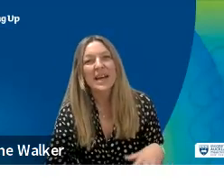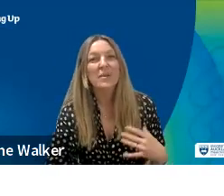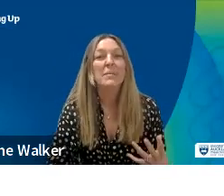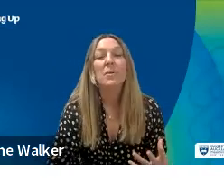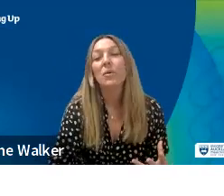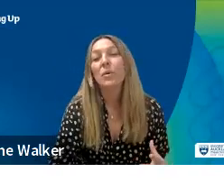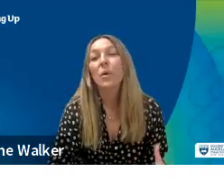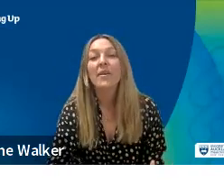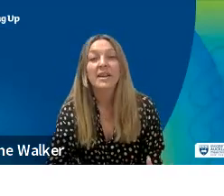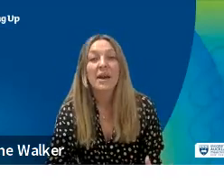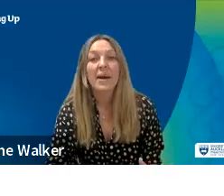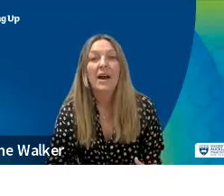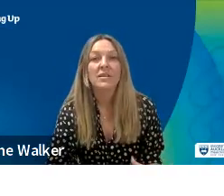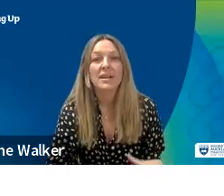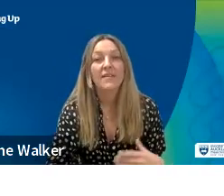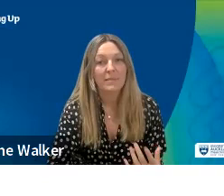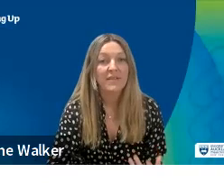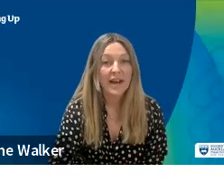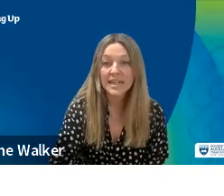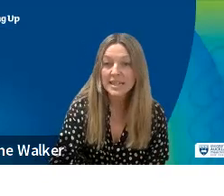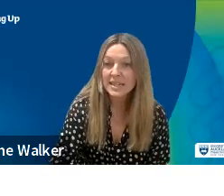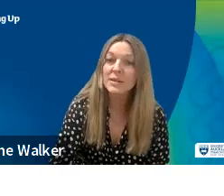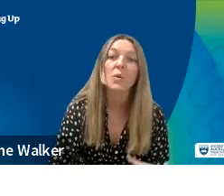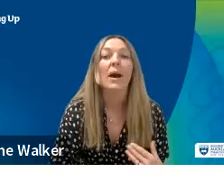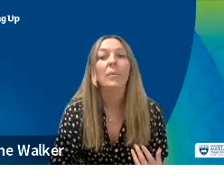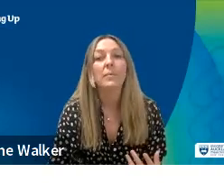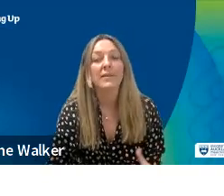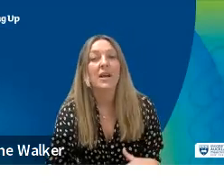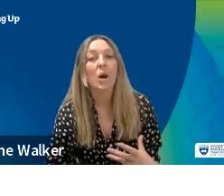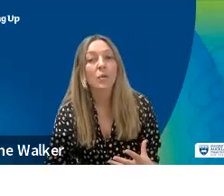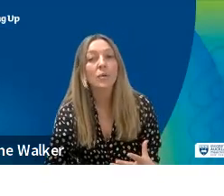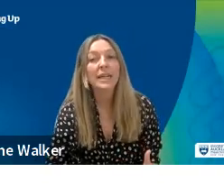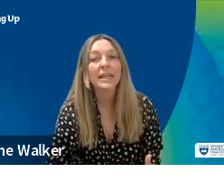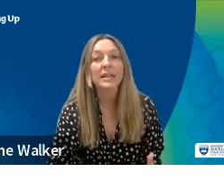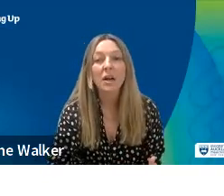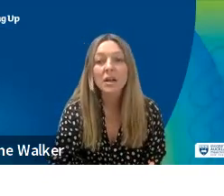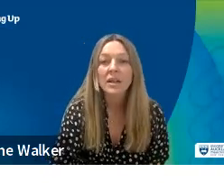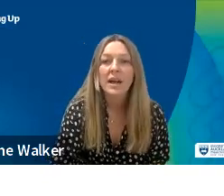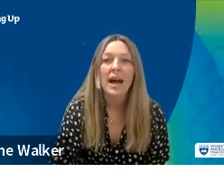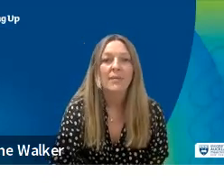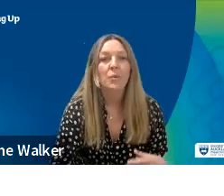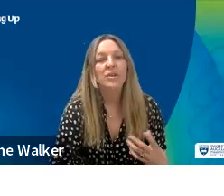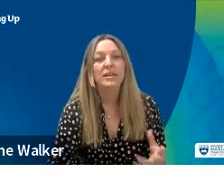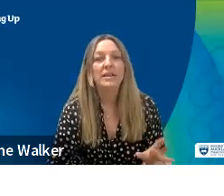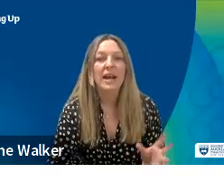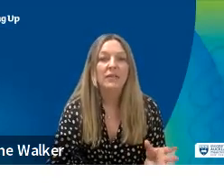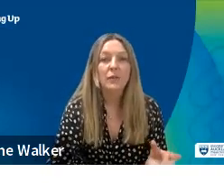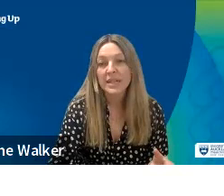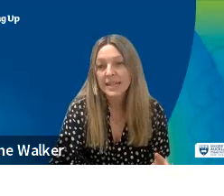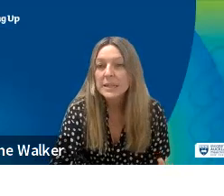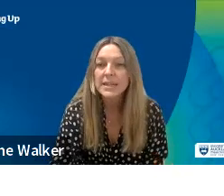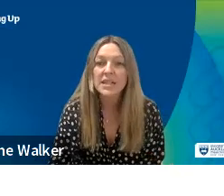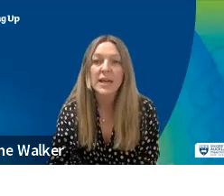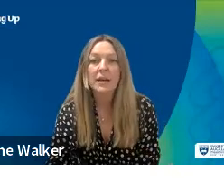fewer younger people were worried about family finances or how people in their home were getting along, with only